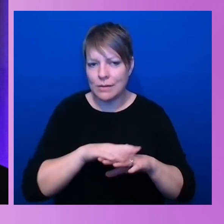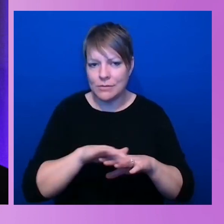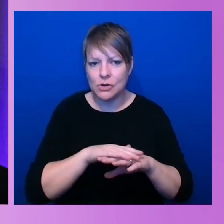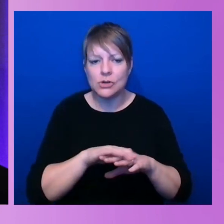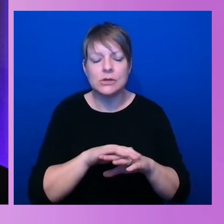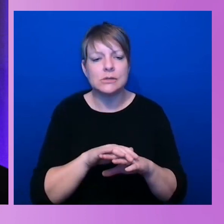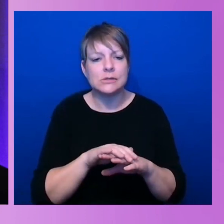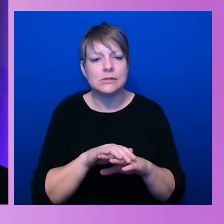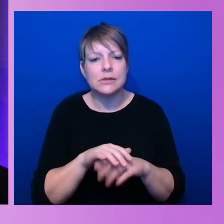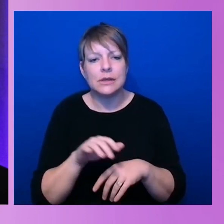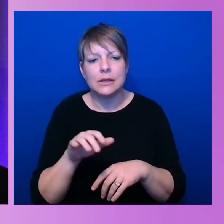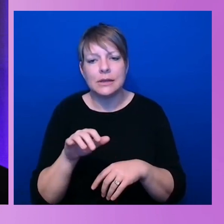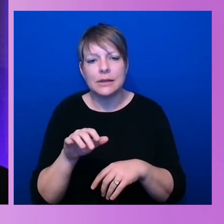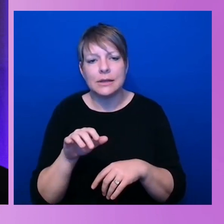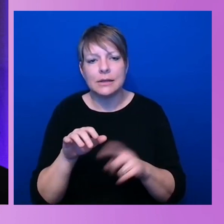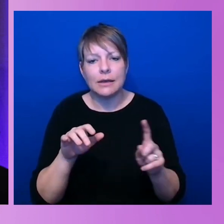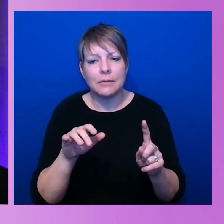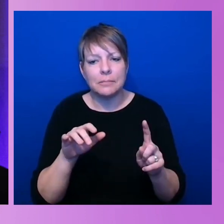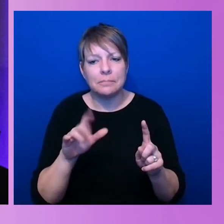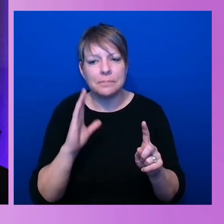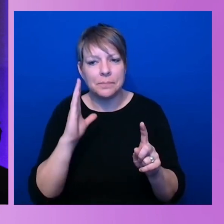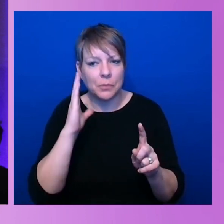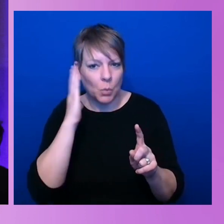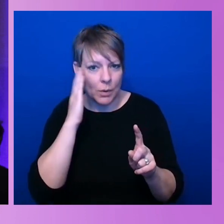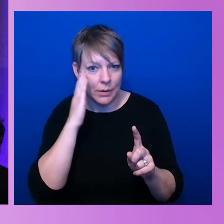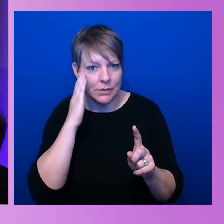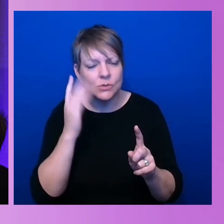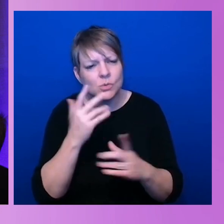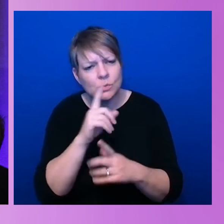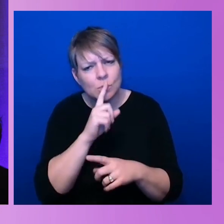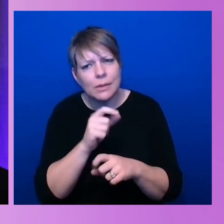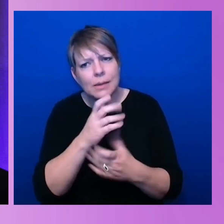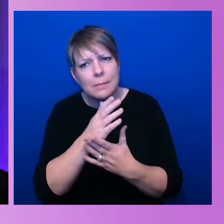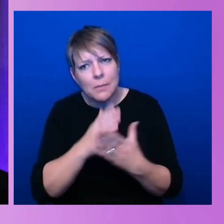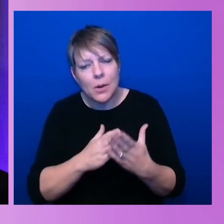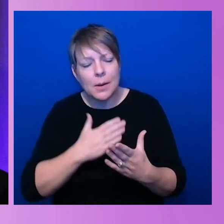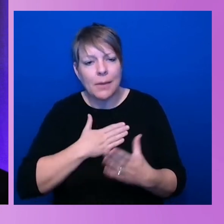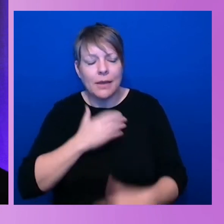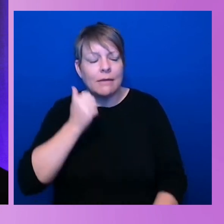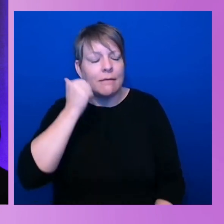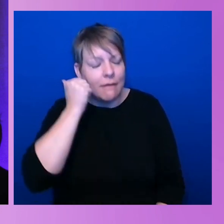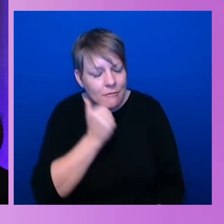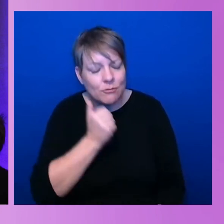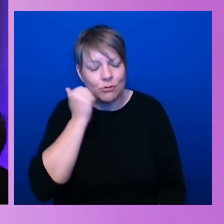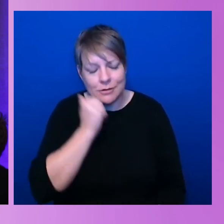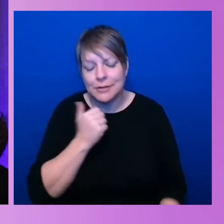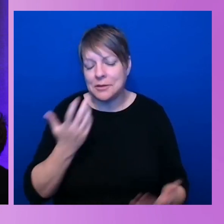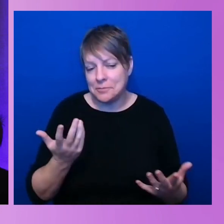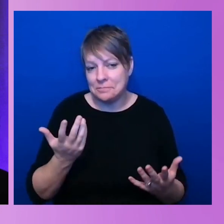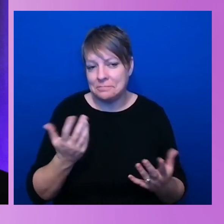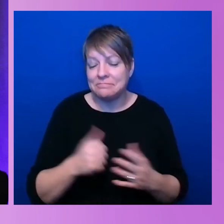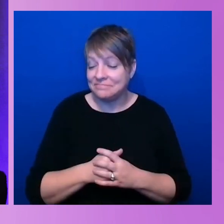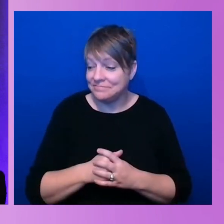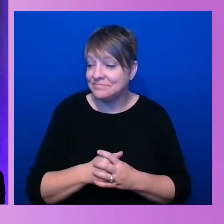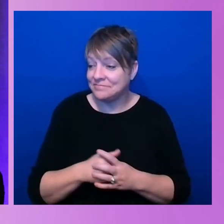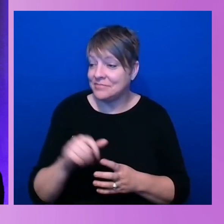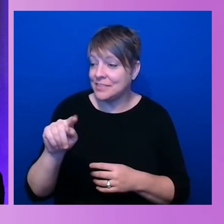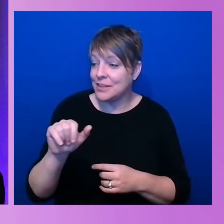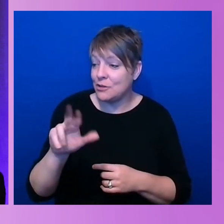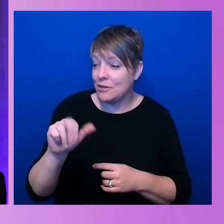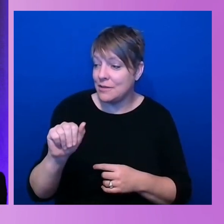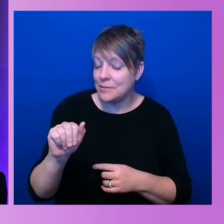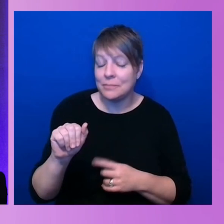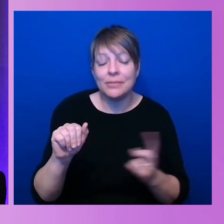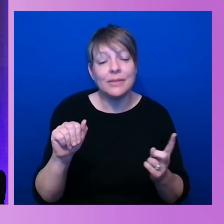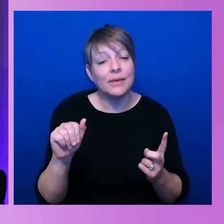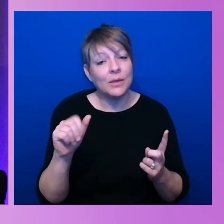purposefully. So it's a part of my everyday. Absolutely. Yes. Tara? Yes, and for me, I think